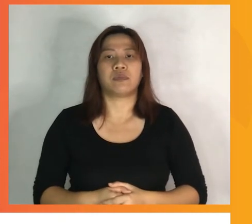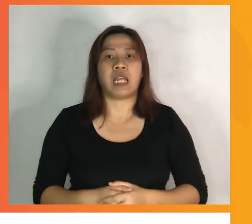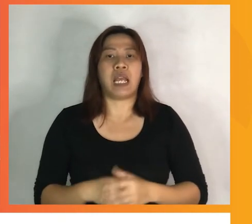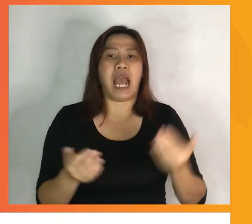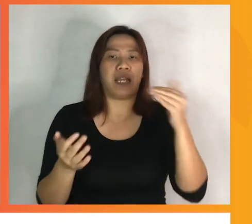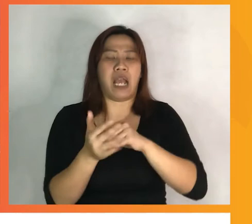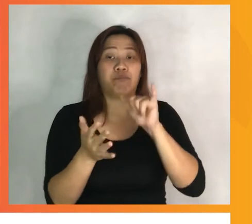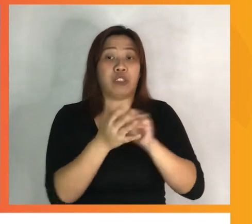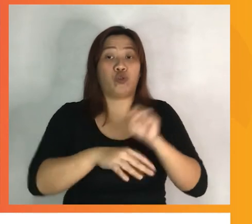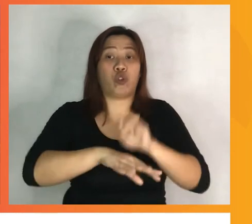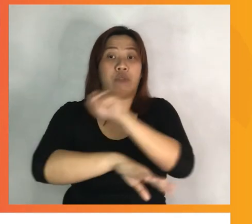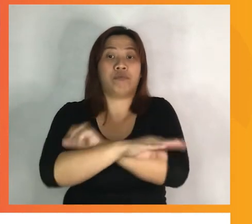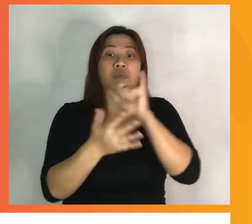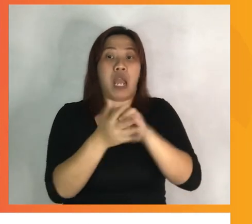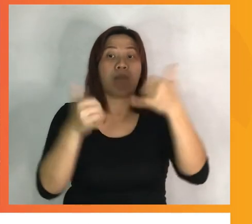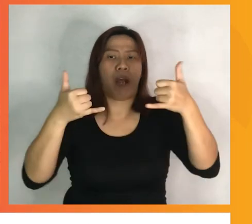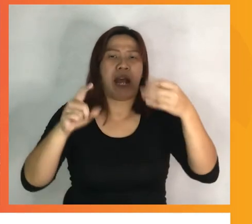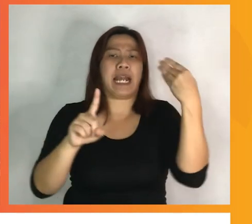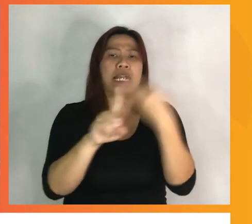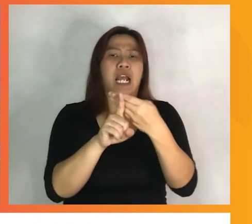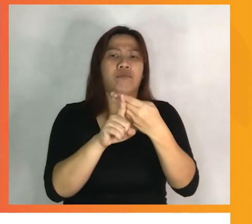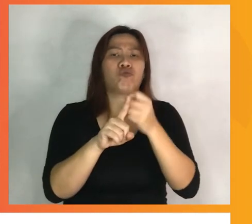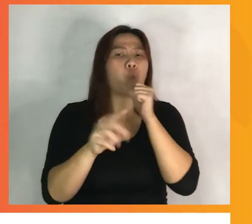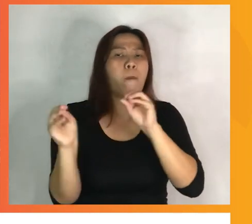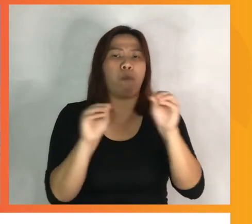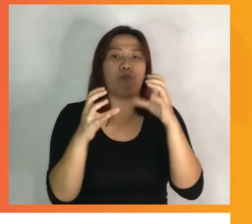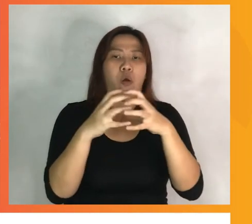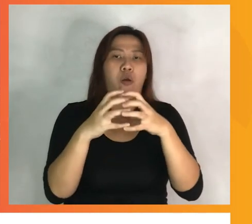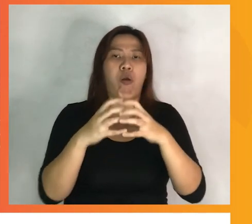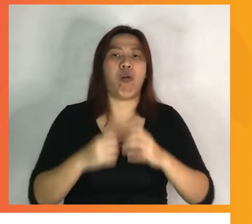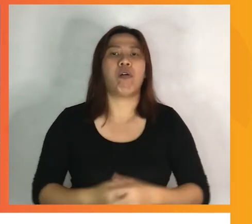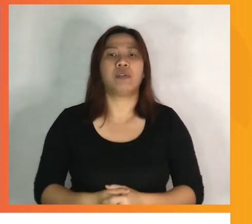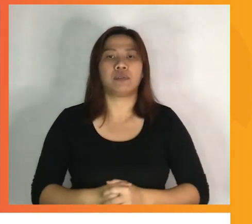Again, at this stage, the player is striking a static ball.